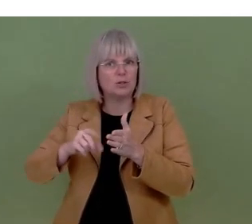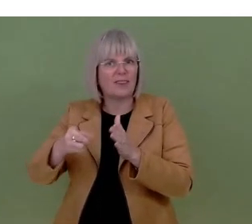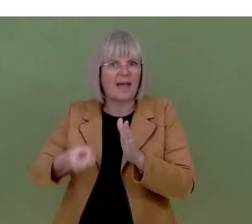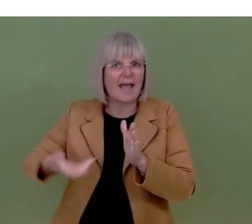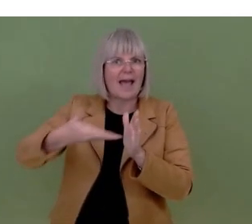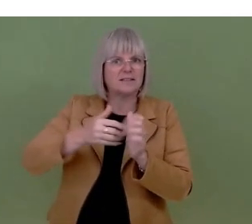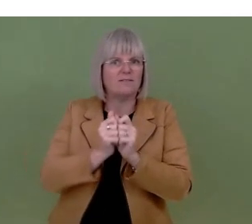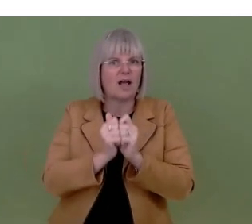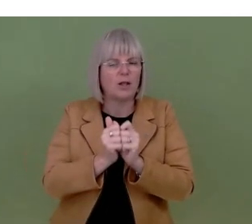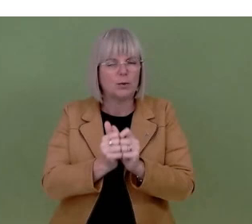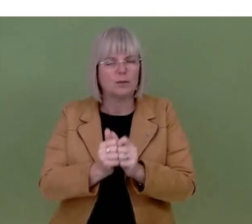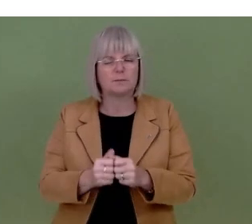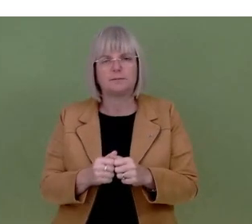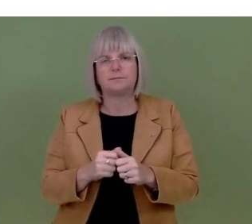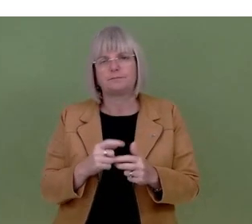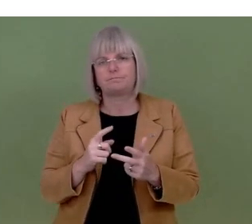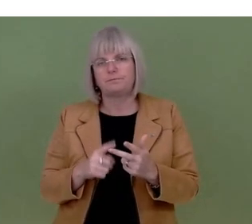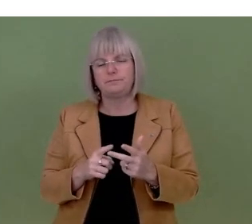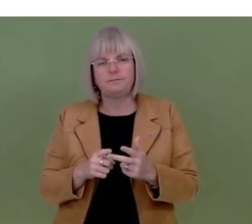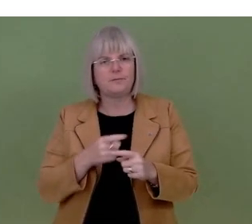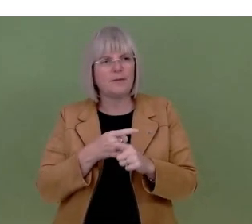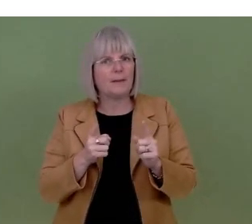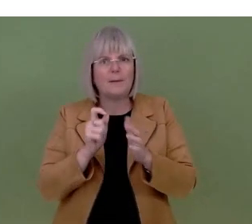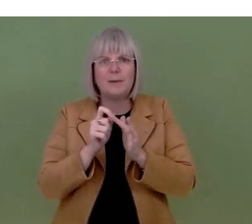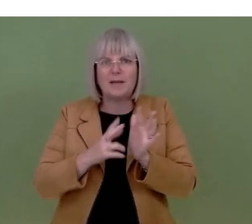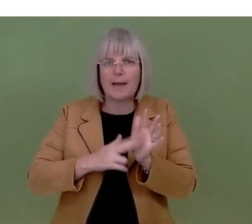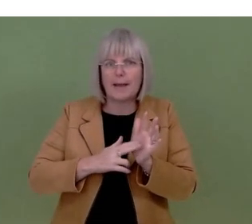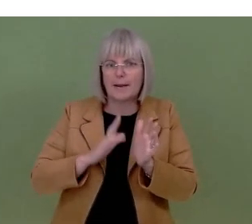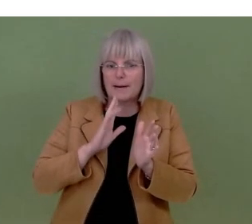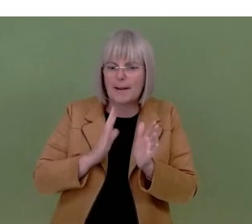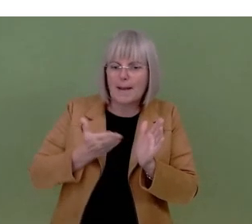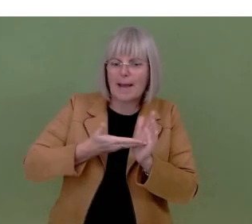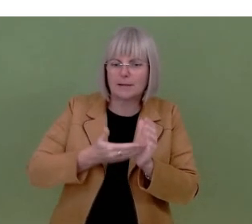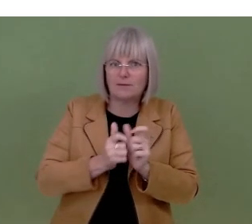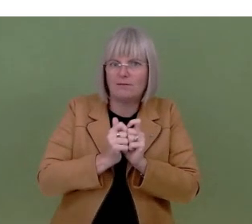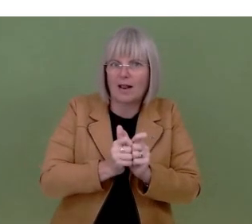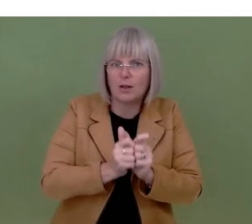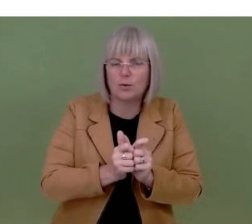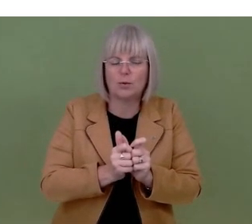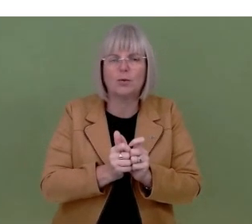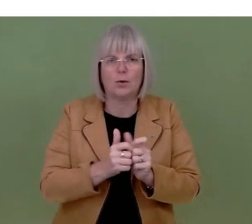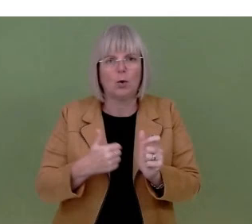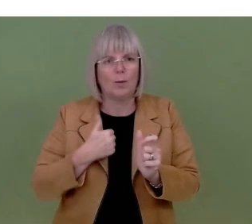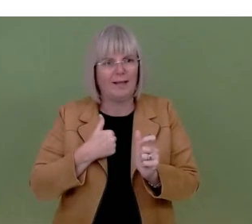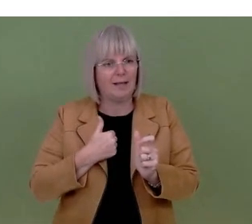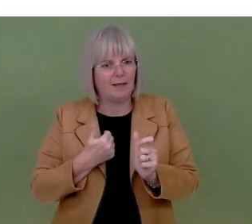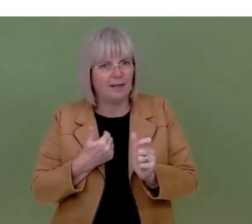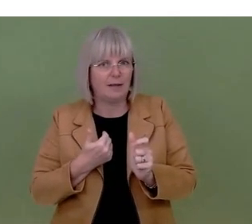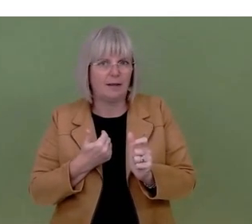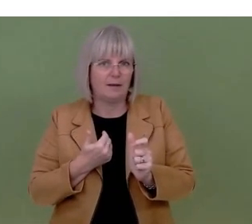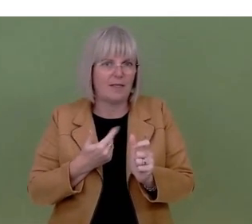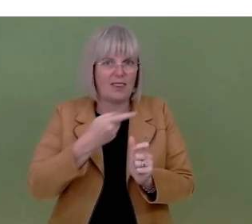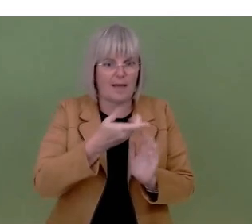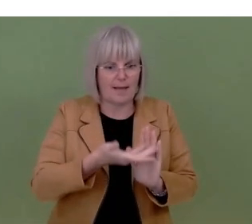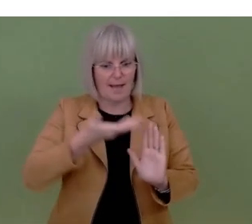PPNs offer something to us as professionals, but also the way in which we can offer something to the PPNs. We've focused